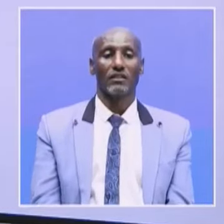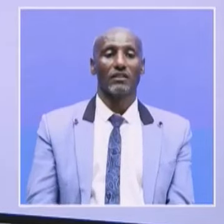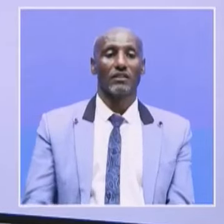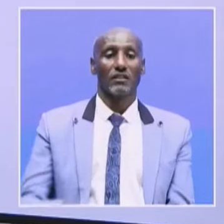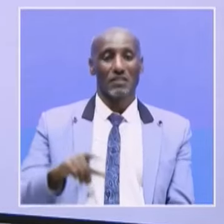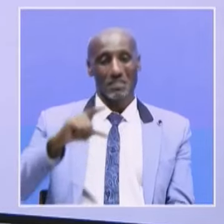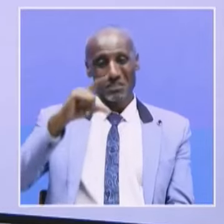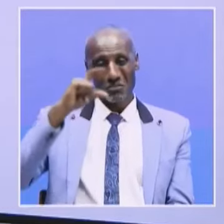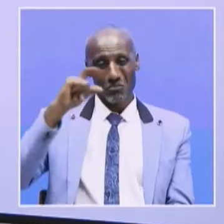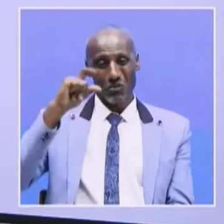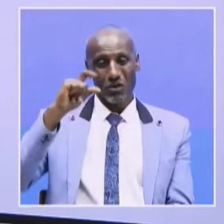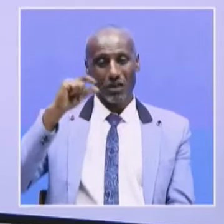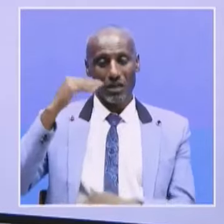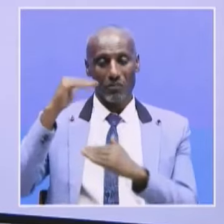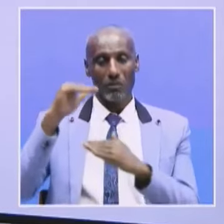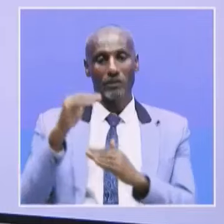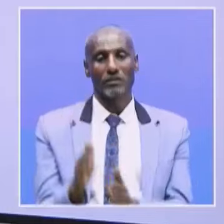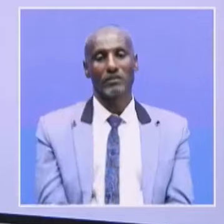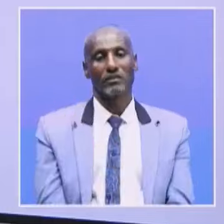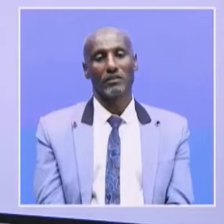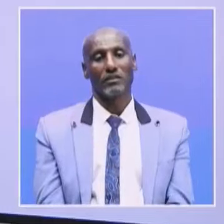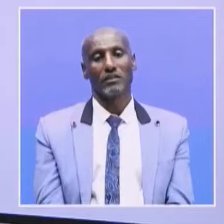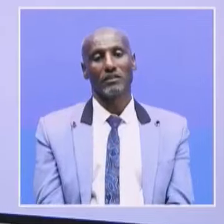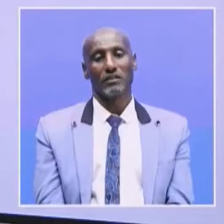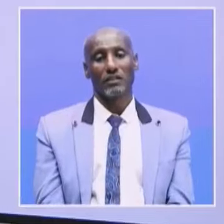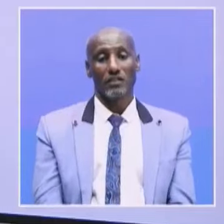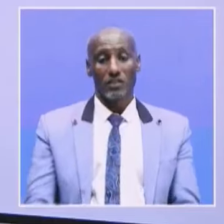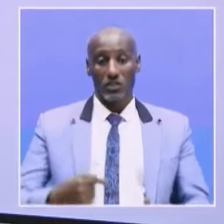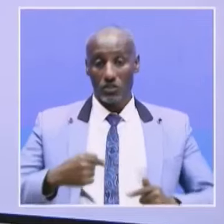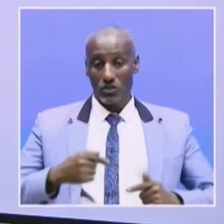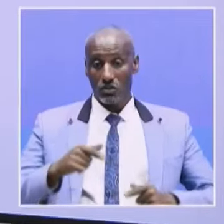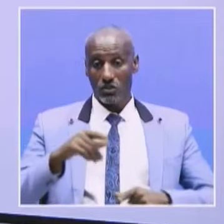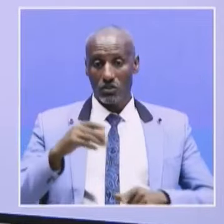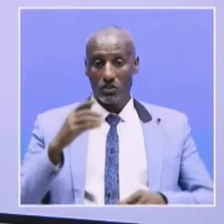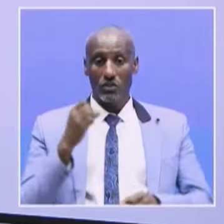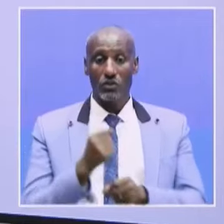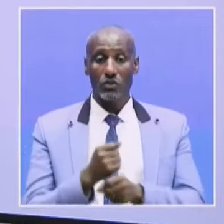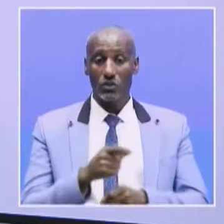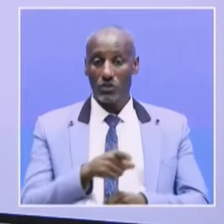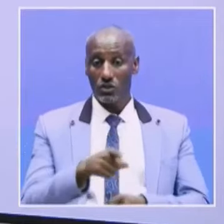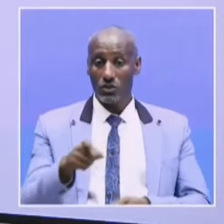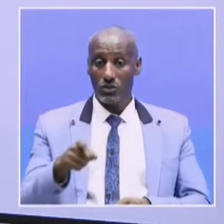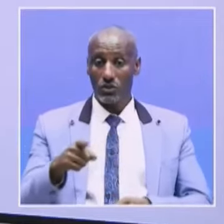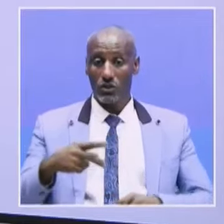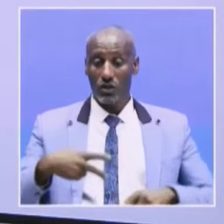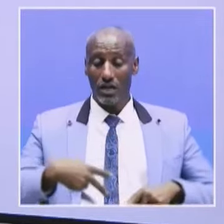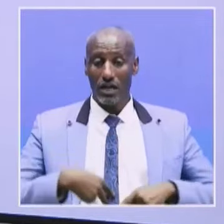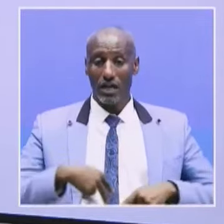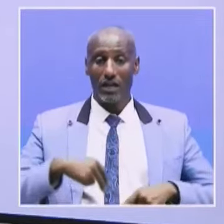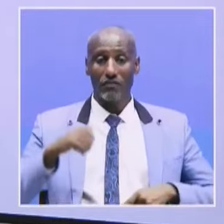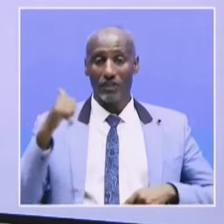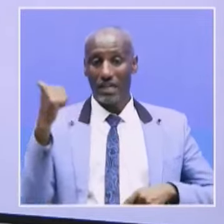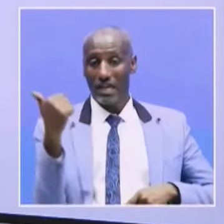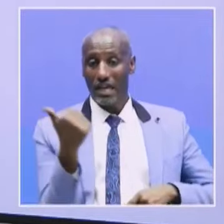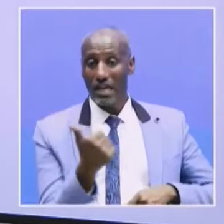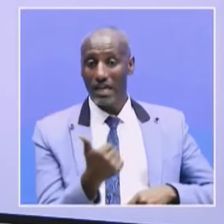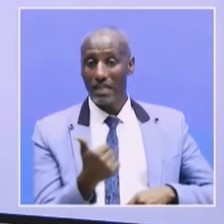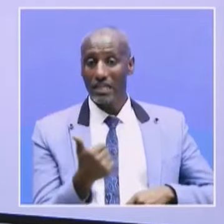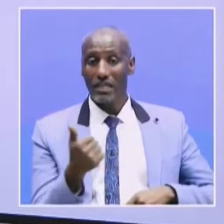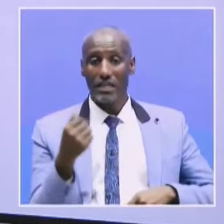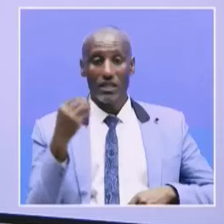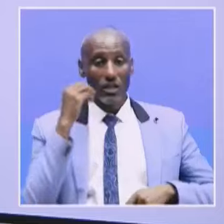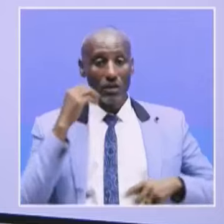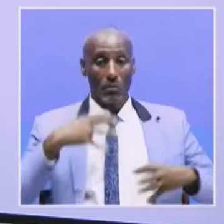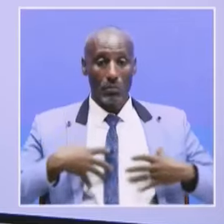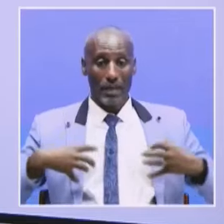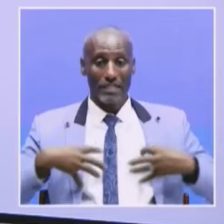and a small amount. And also, do you have any pets? This is negative statement. We can use any